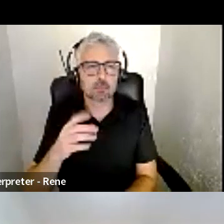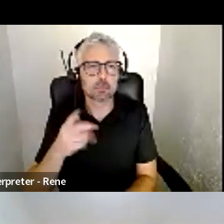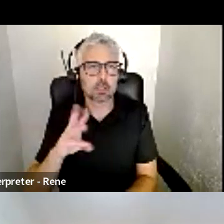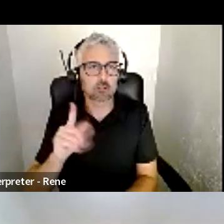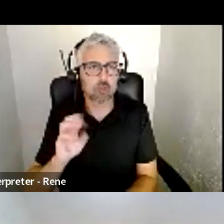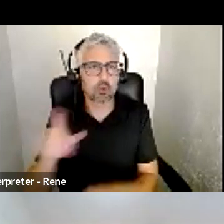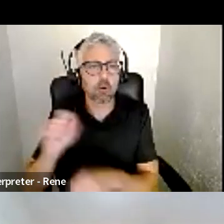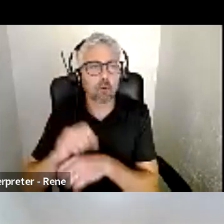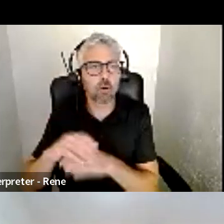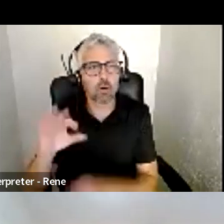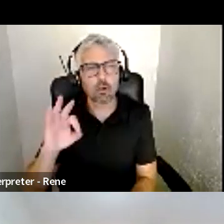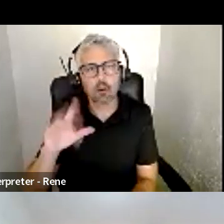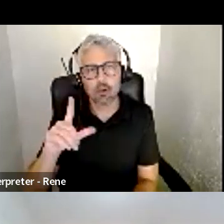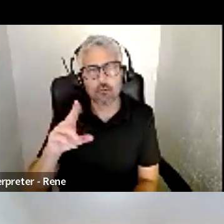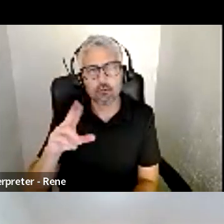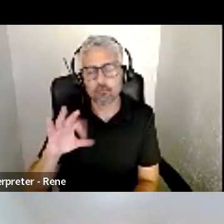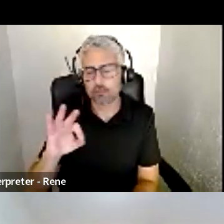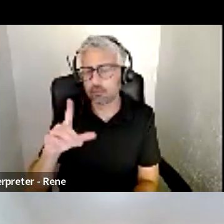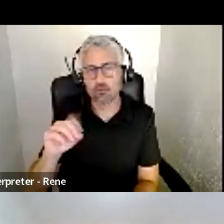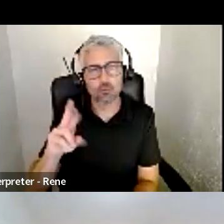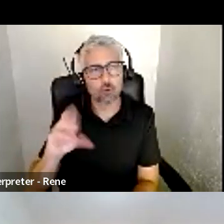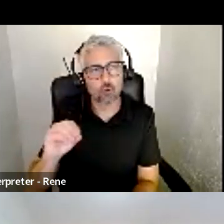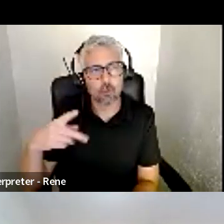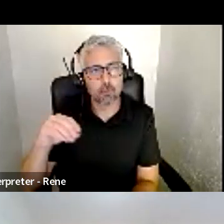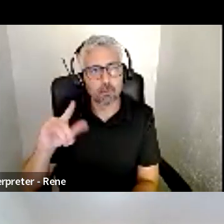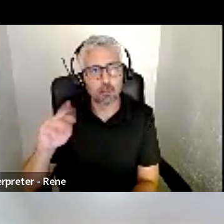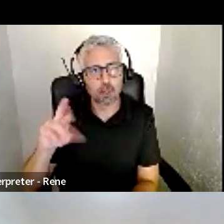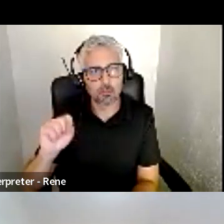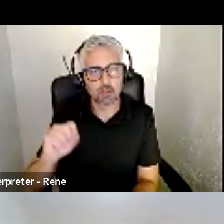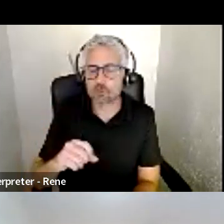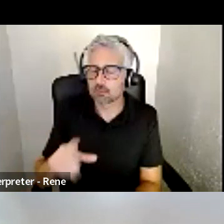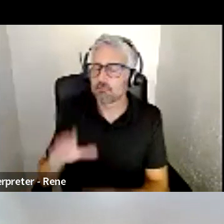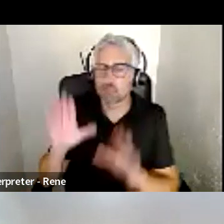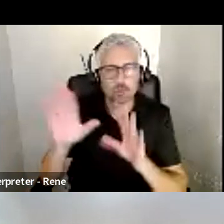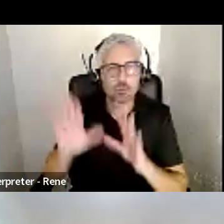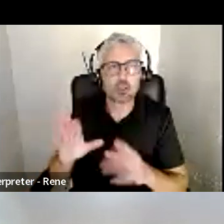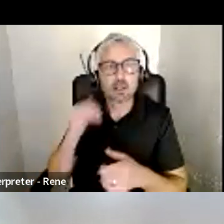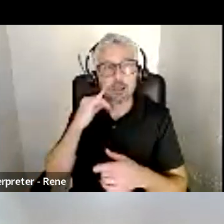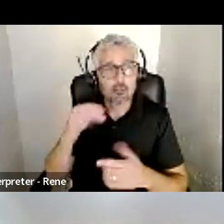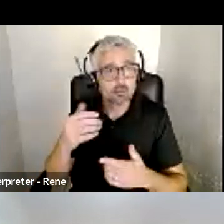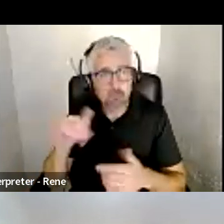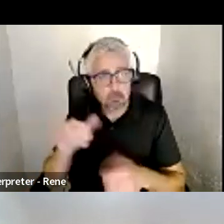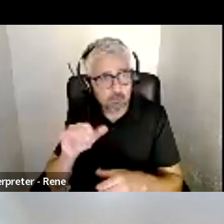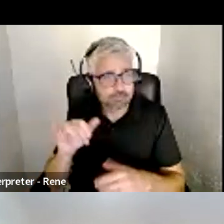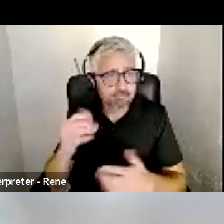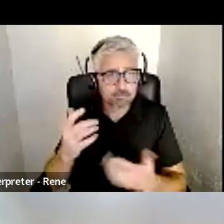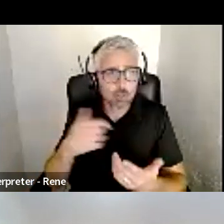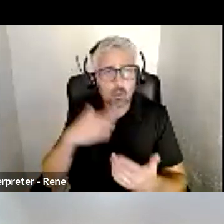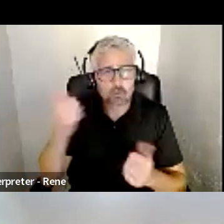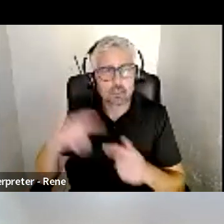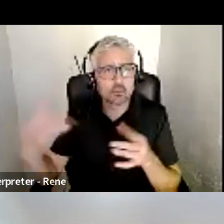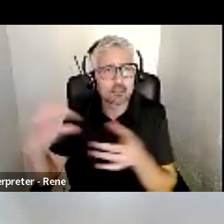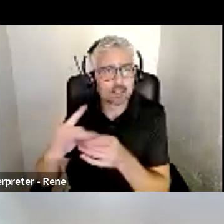specifically on fluoropolymers. Terrific. So I think if it makes sense, we'll figure it out and we'll reach out to you maybe to make a